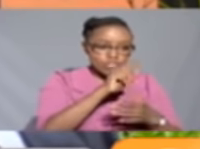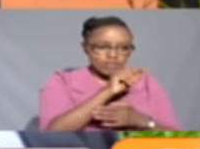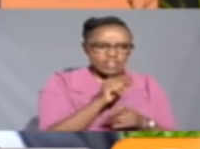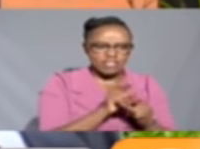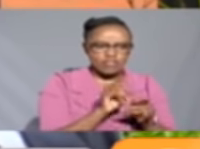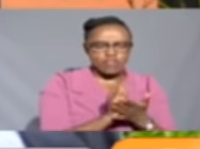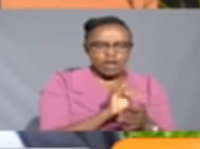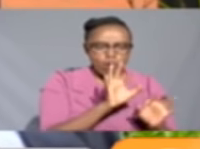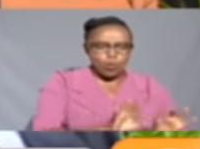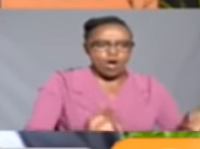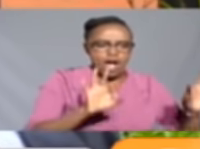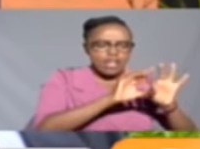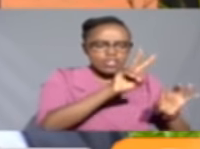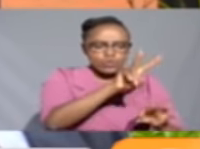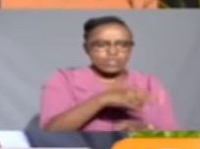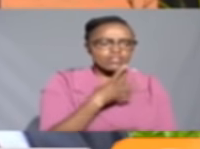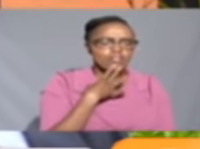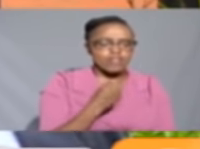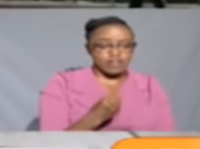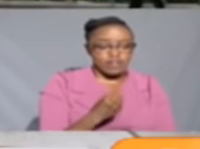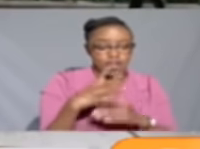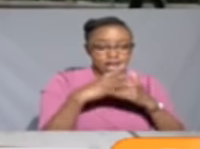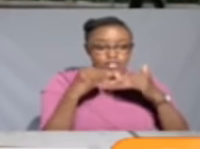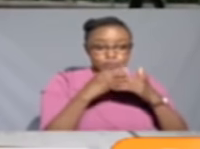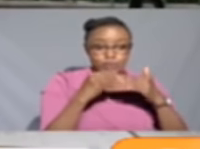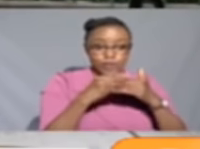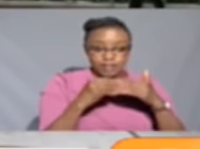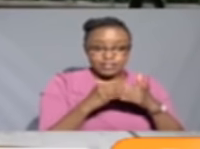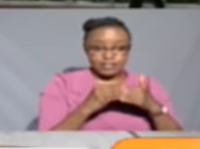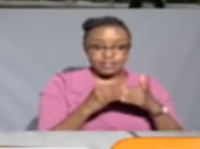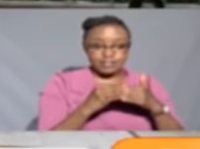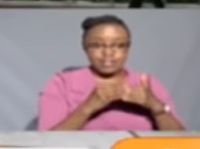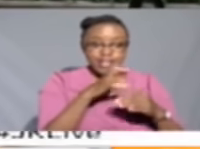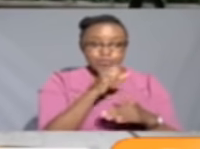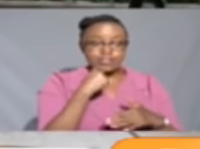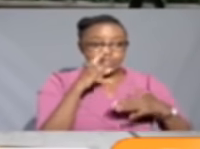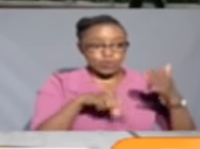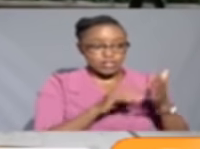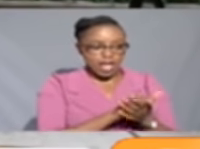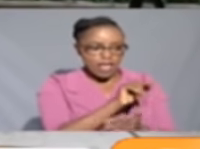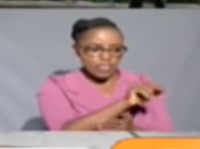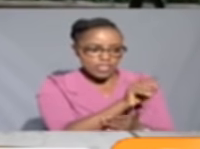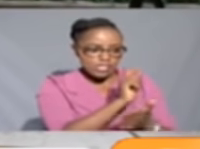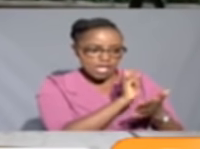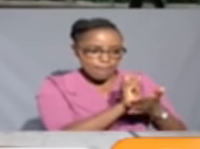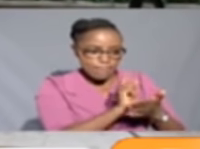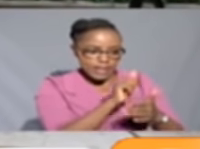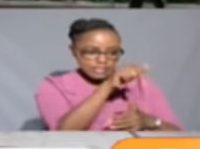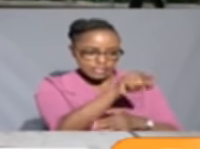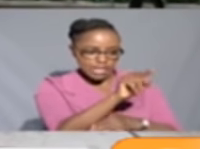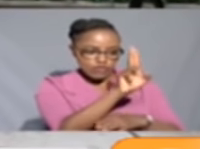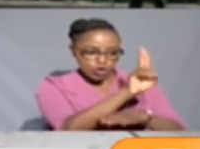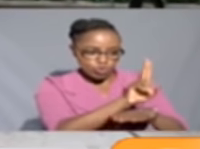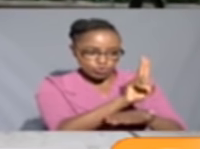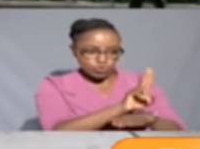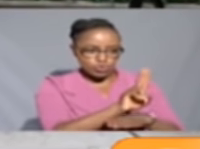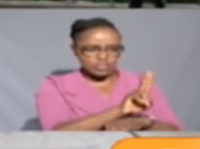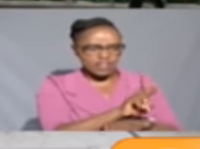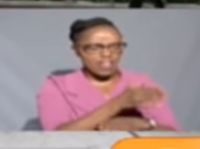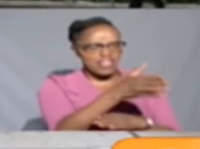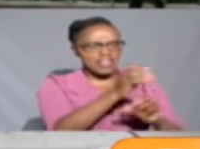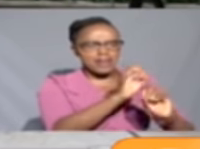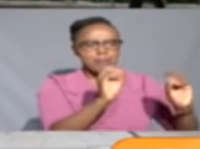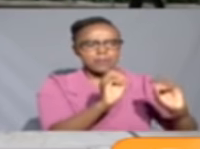worth $2,500. All right? Yeah. So he said that was the pen we were supposed to use. It wasn't